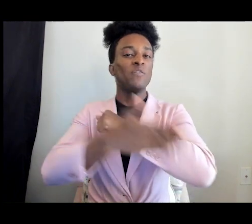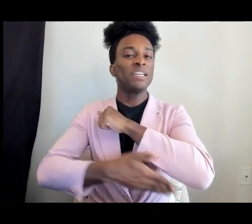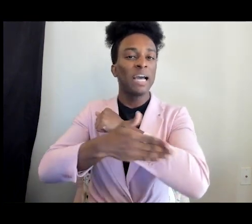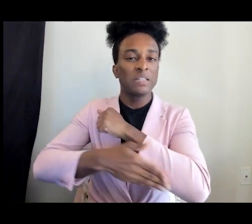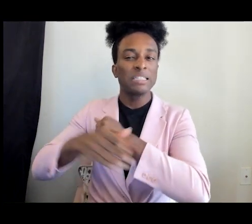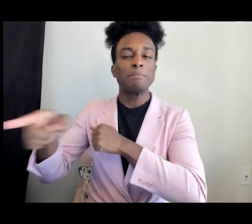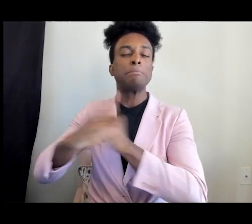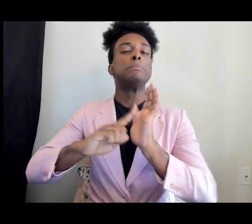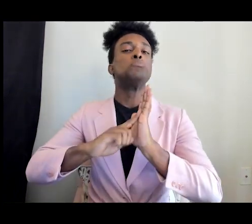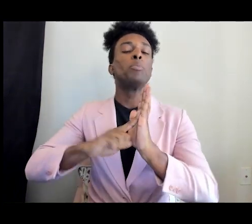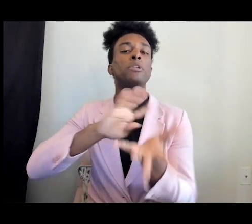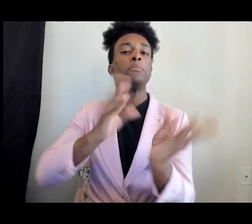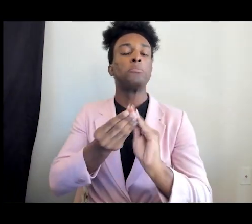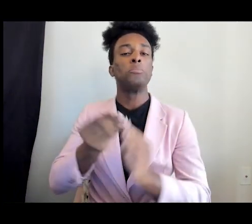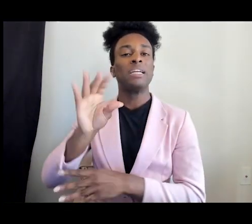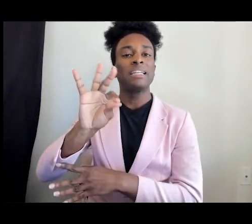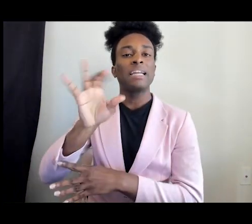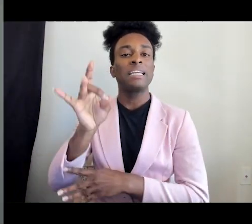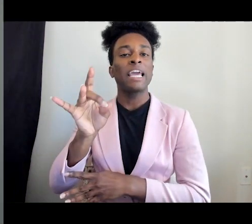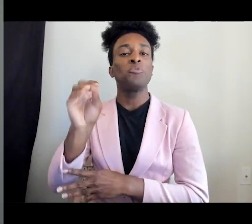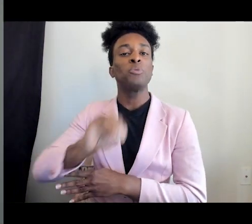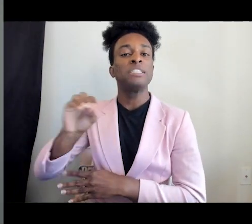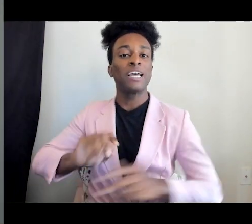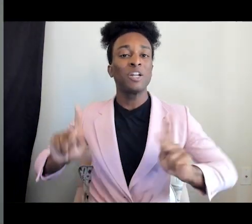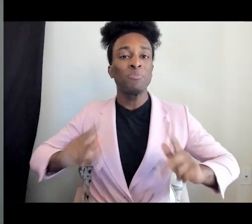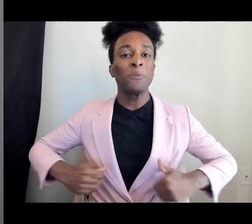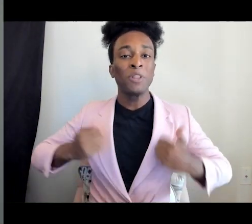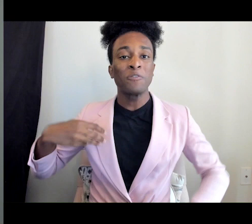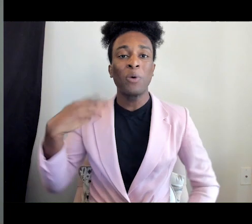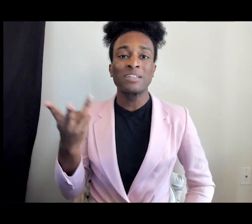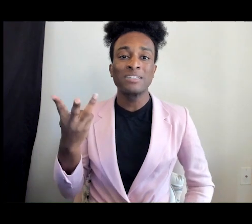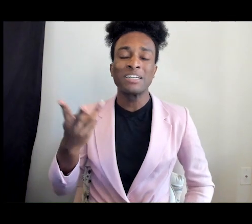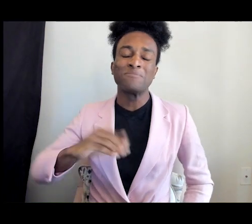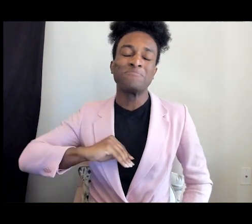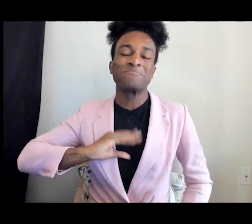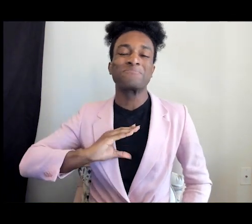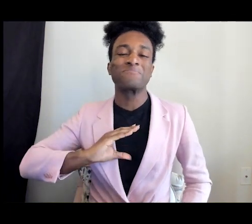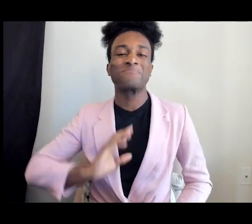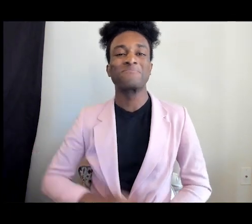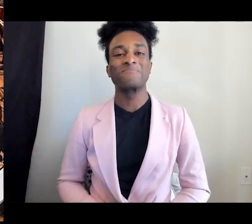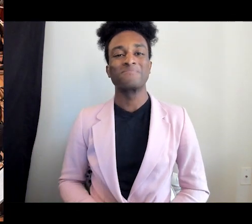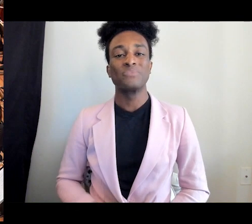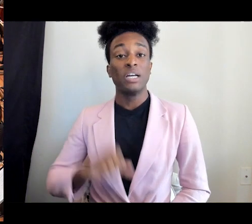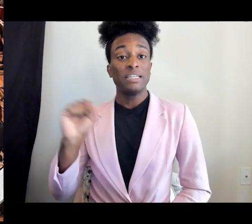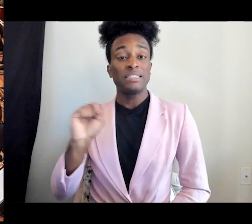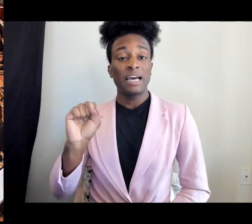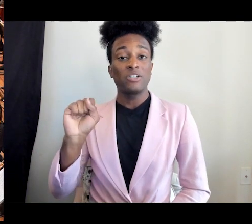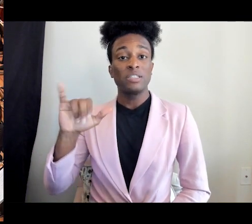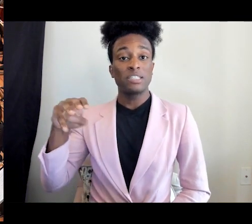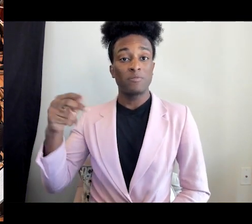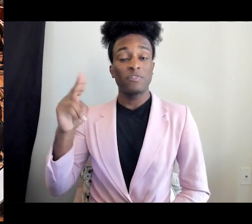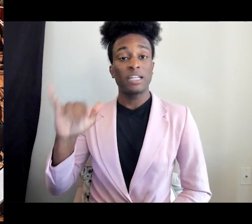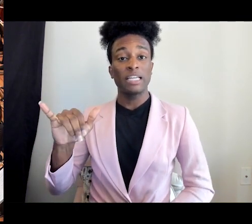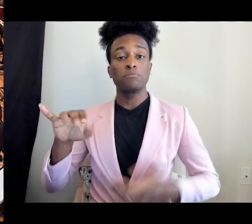represent 98% of Washington State's population. And that's just incredibly inspiring. The Seattle Symphony